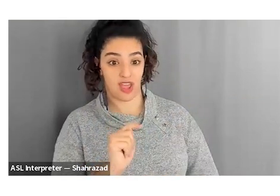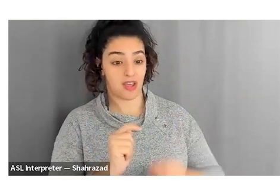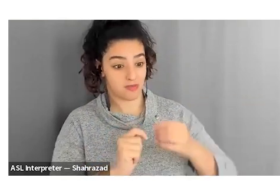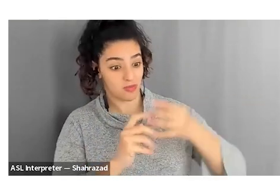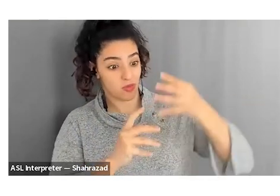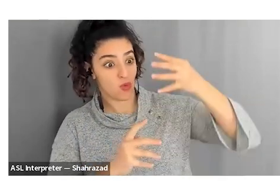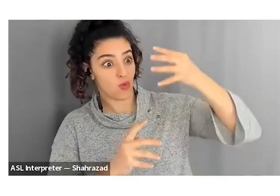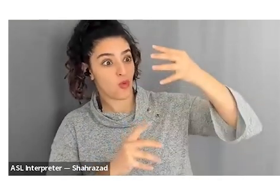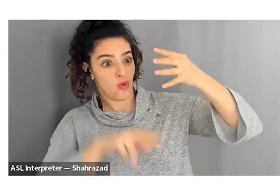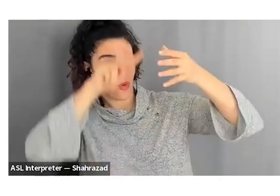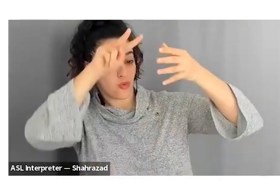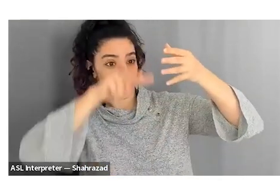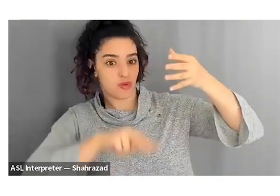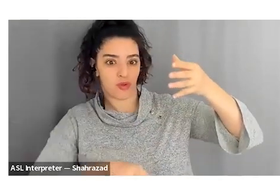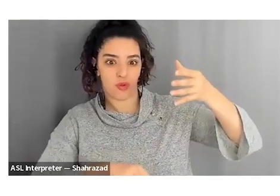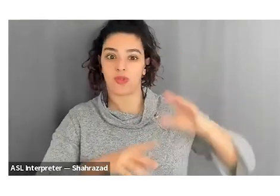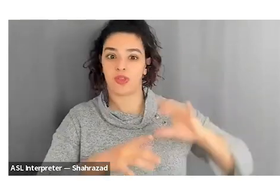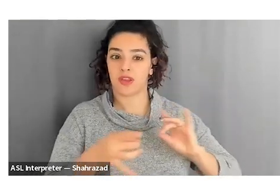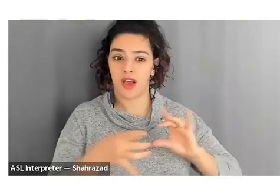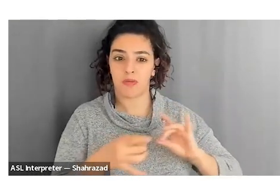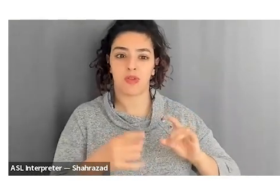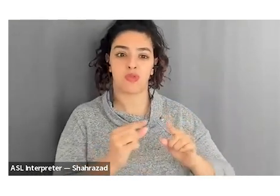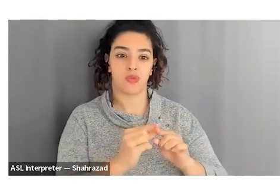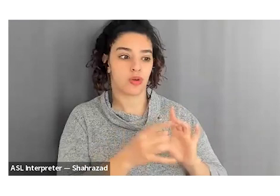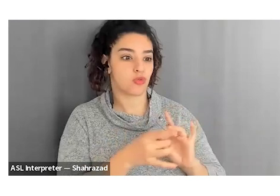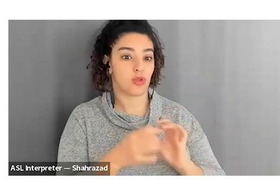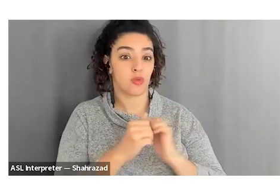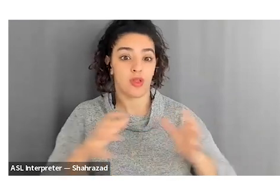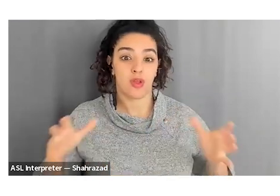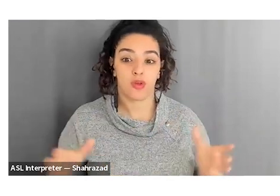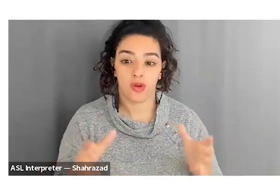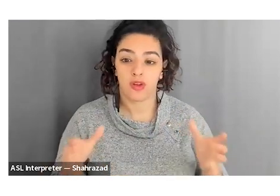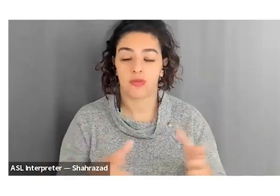presentation, so many words of encouragement and love and